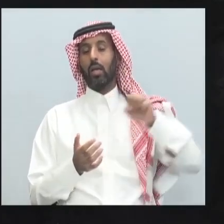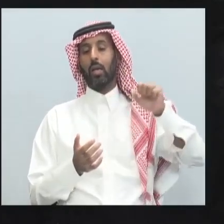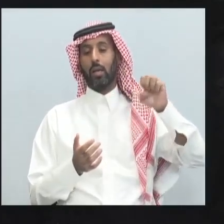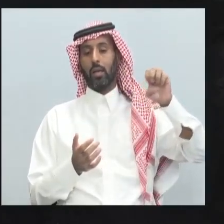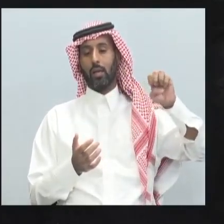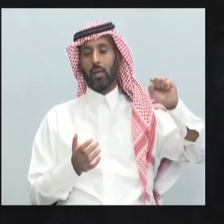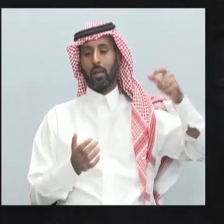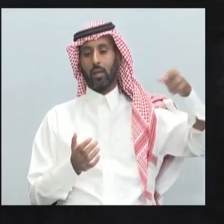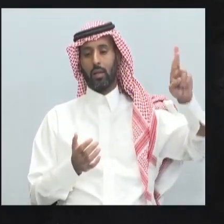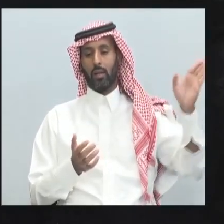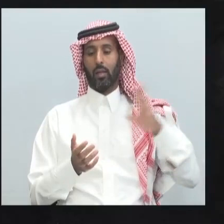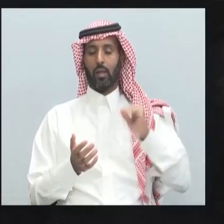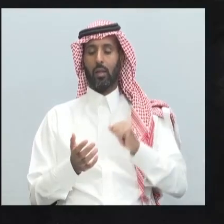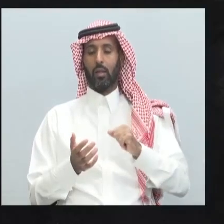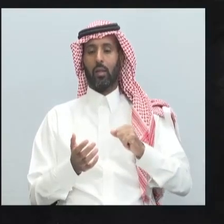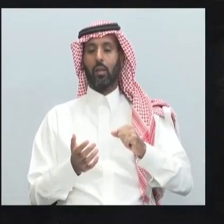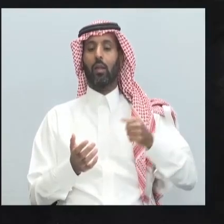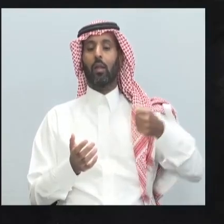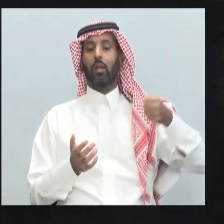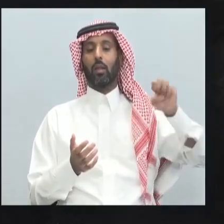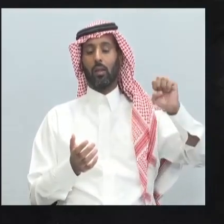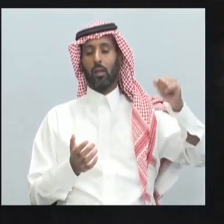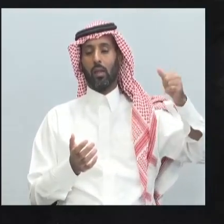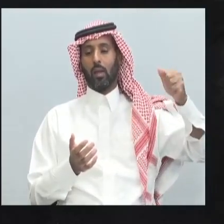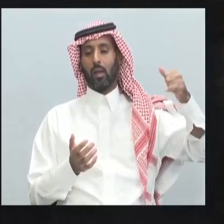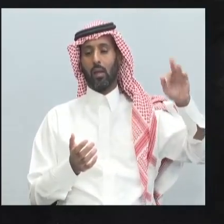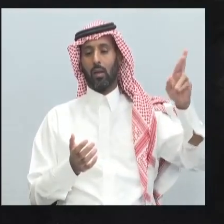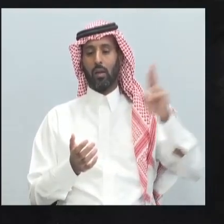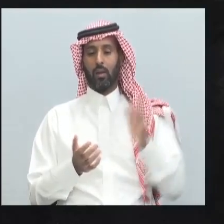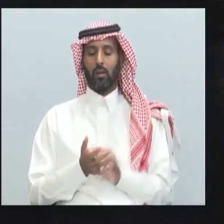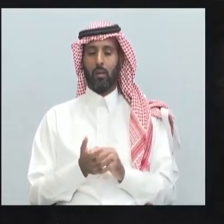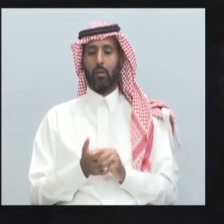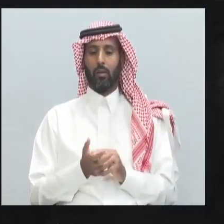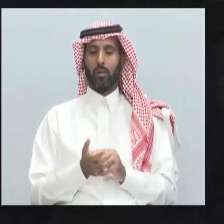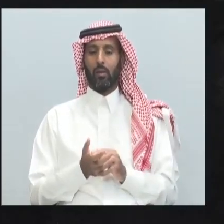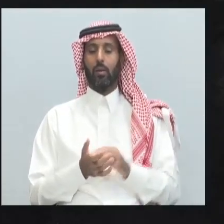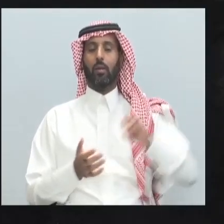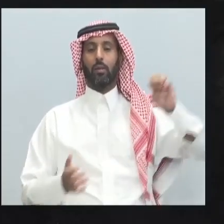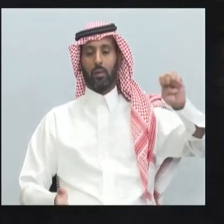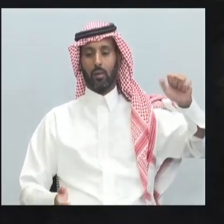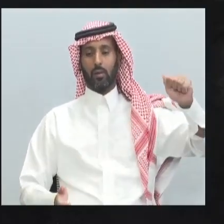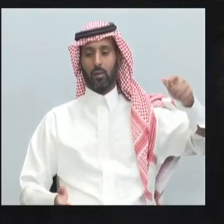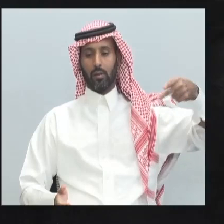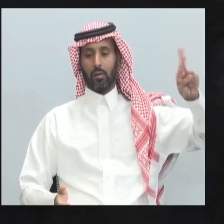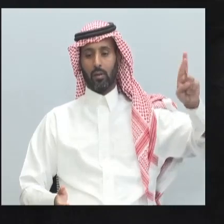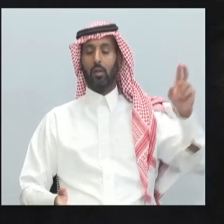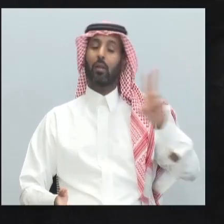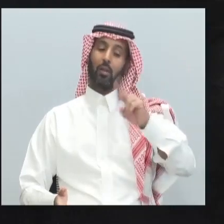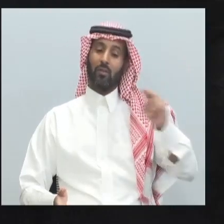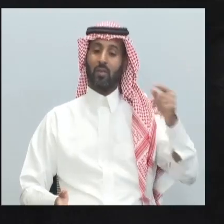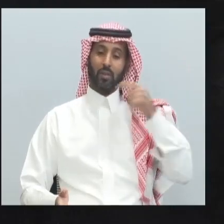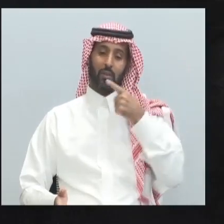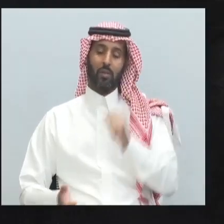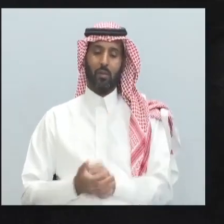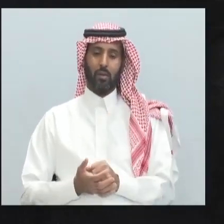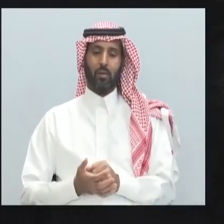air. If you have A-I-R, air. And if you have E-A-R, also air. Okay?